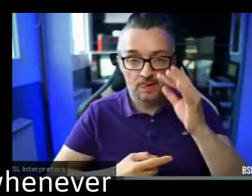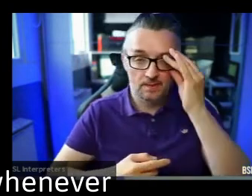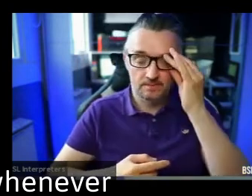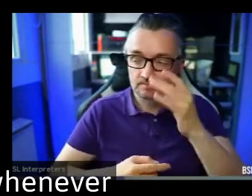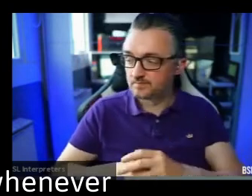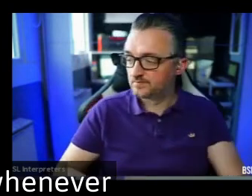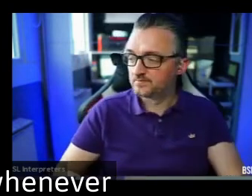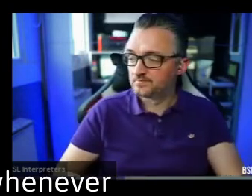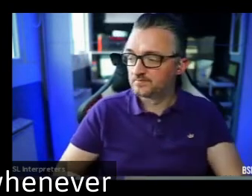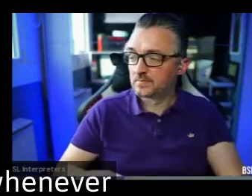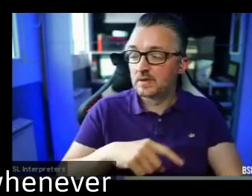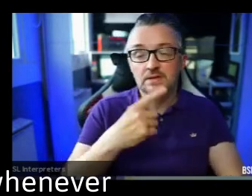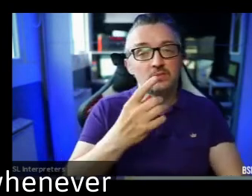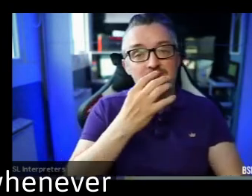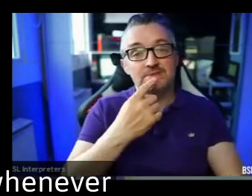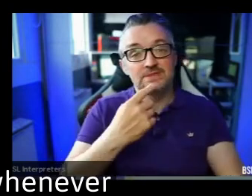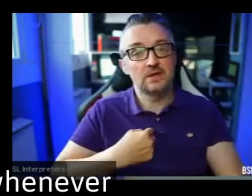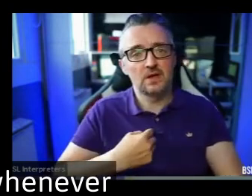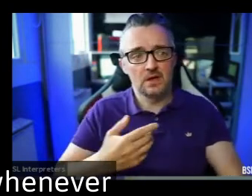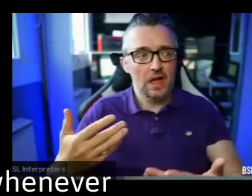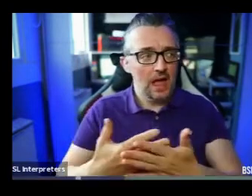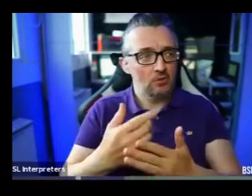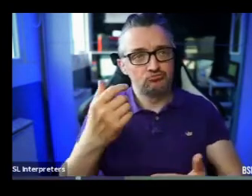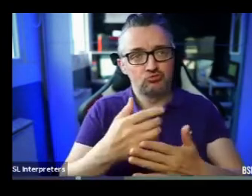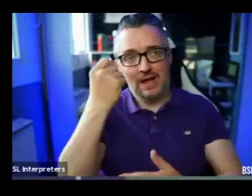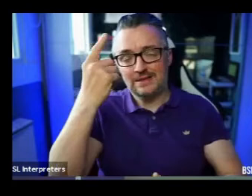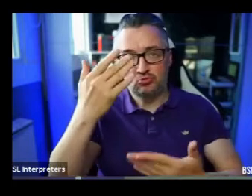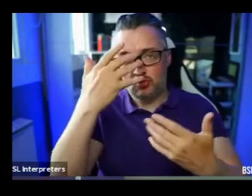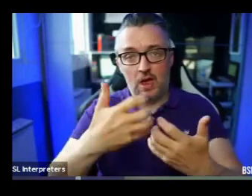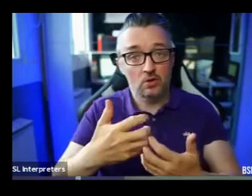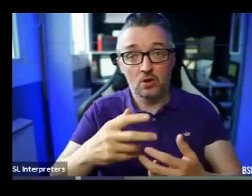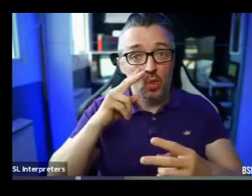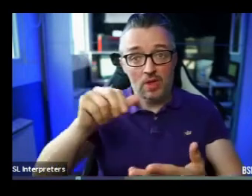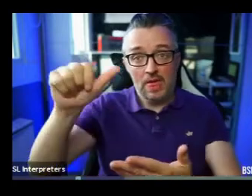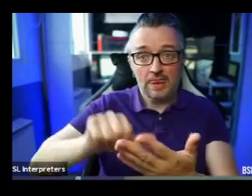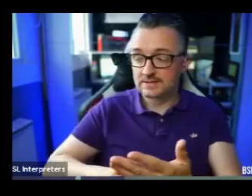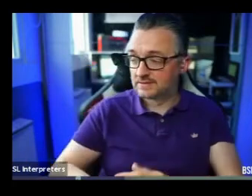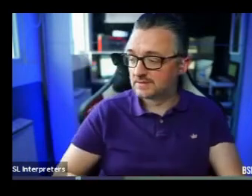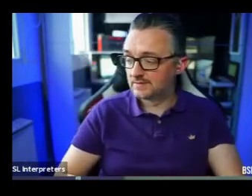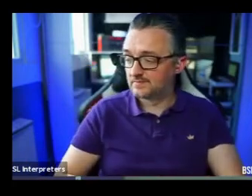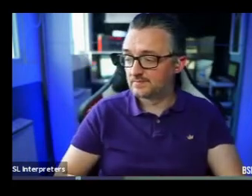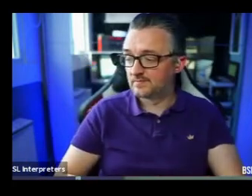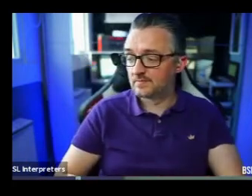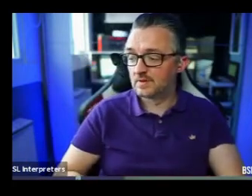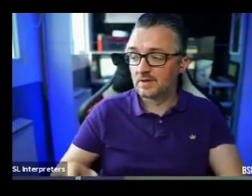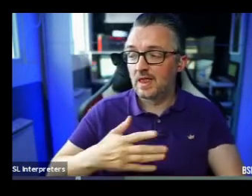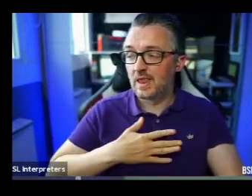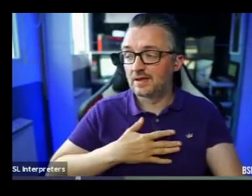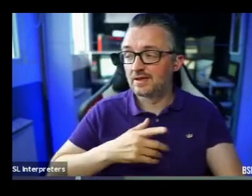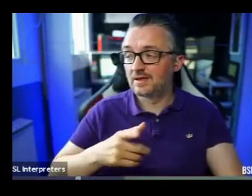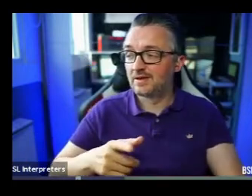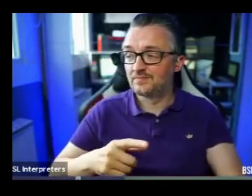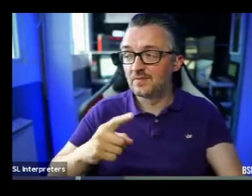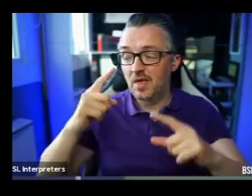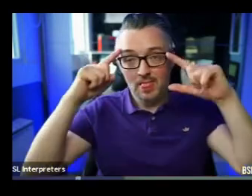principles. And whenever someone's saying, I don't know how to innovate, I'll say, just pull out this list. I love the whole idea